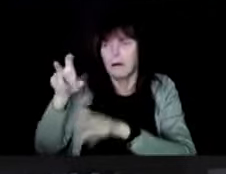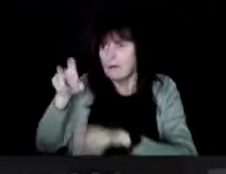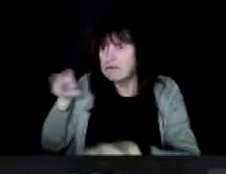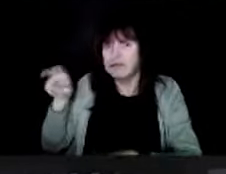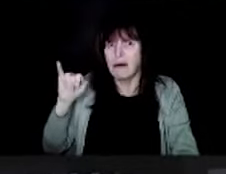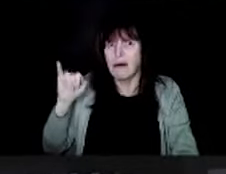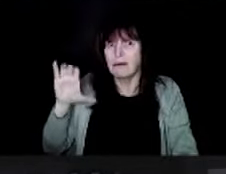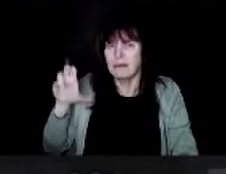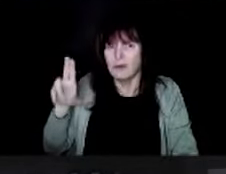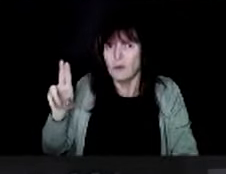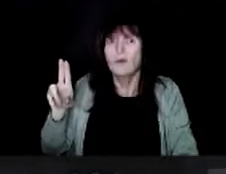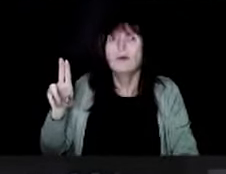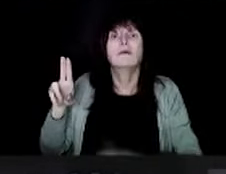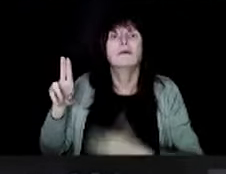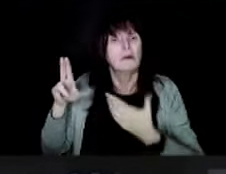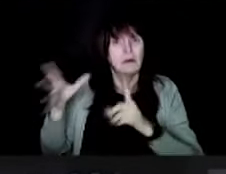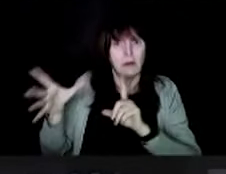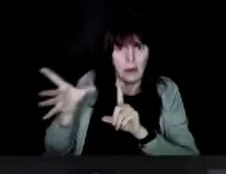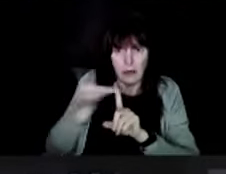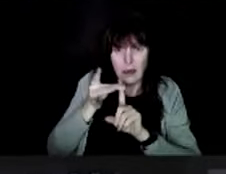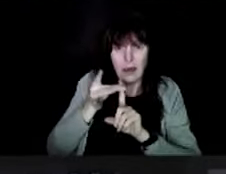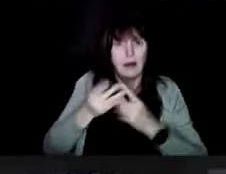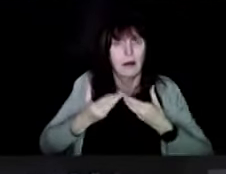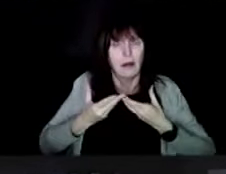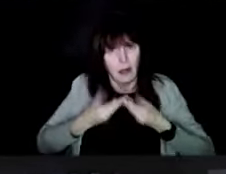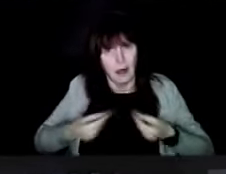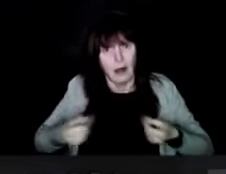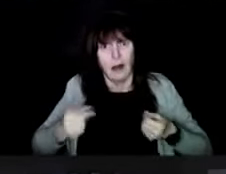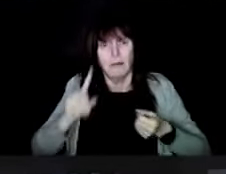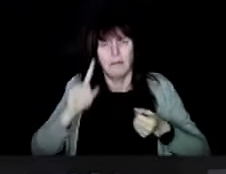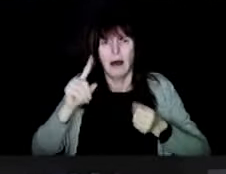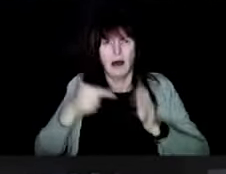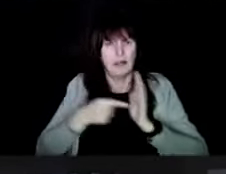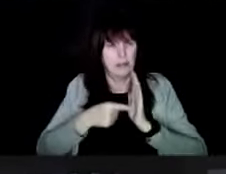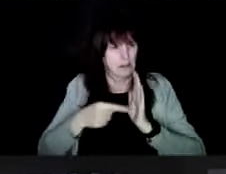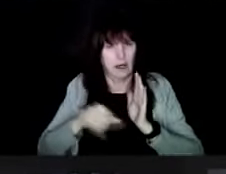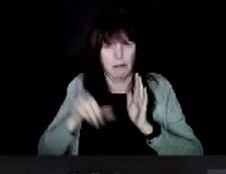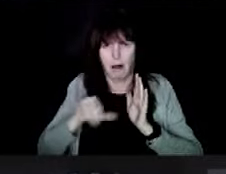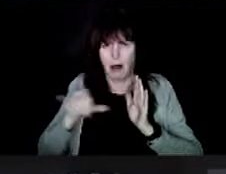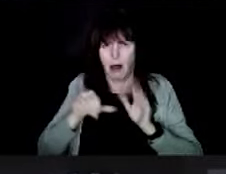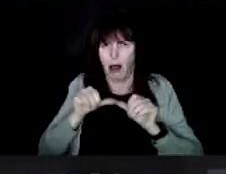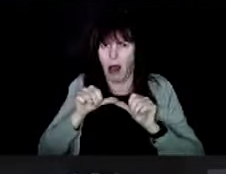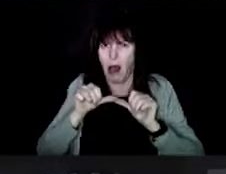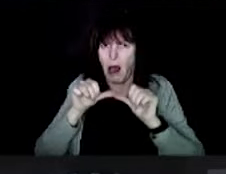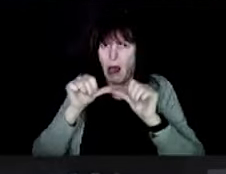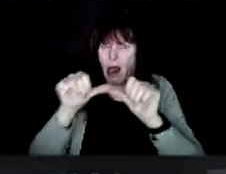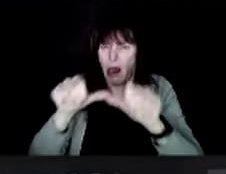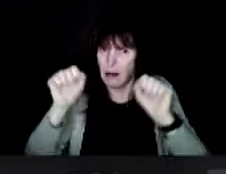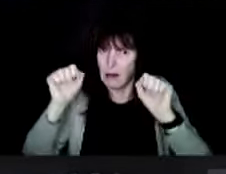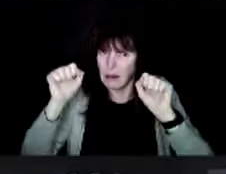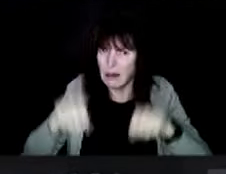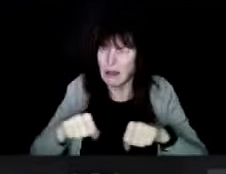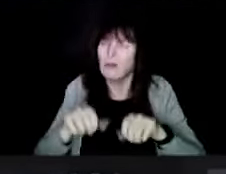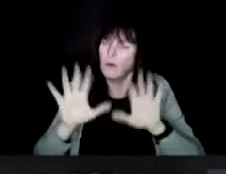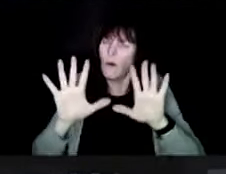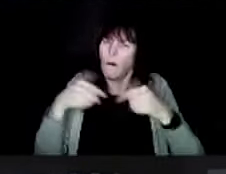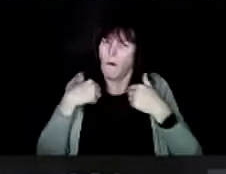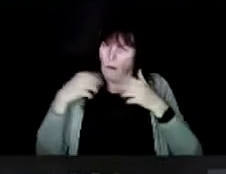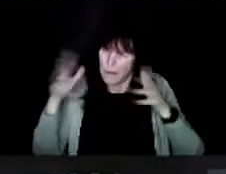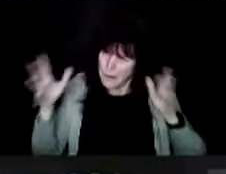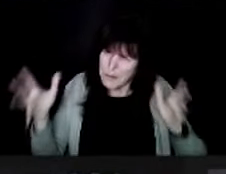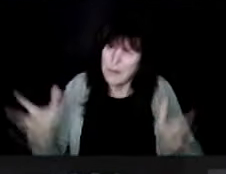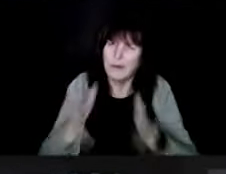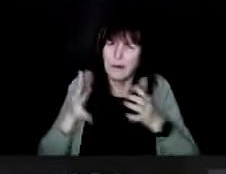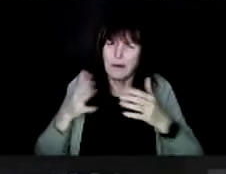all children 5 to 11 to get the vaccine as soon as possible. Donc, je recommande fortement que les enfants